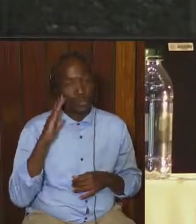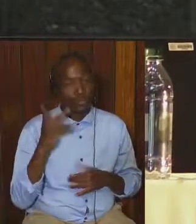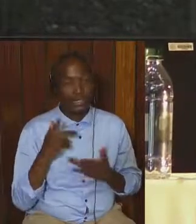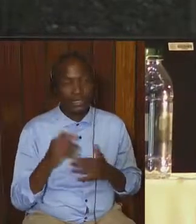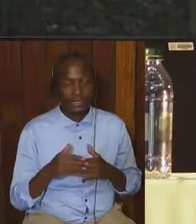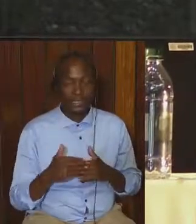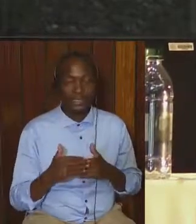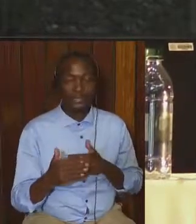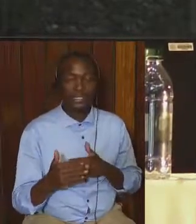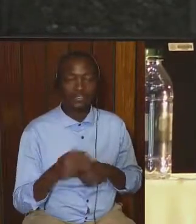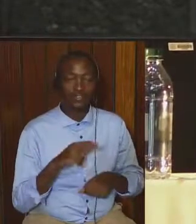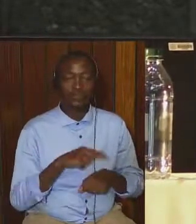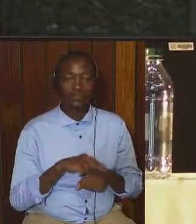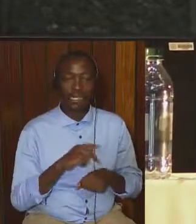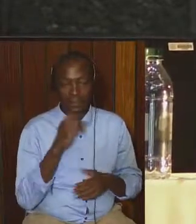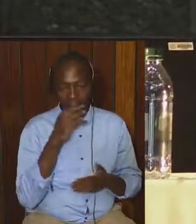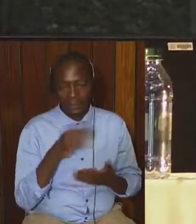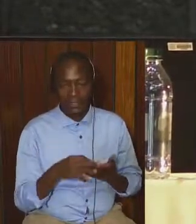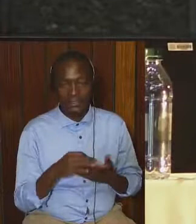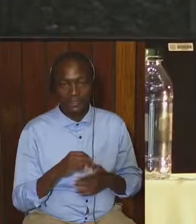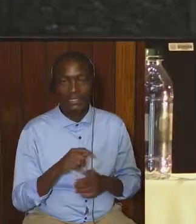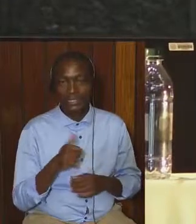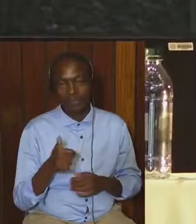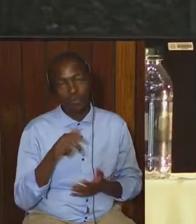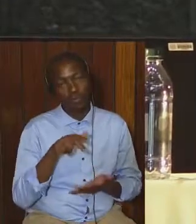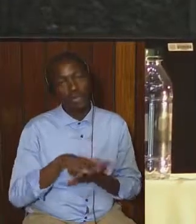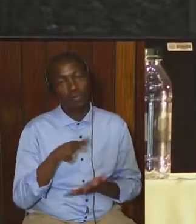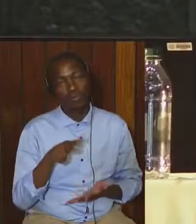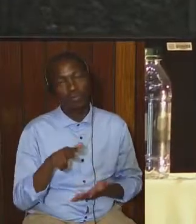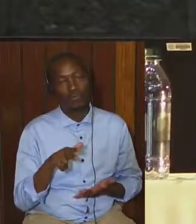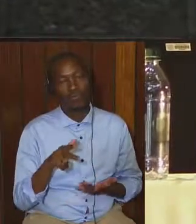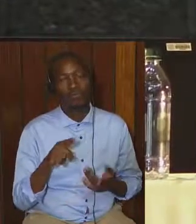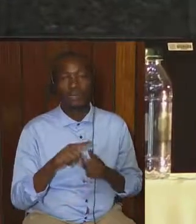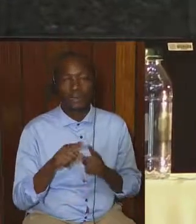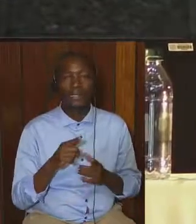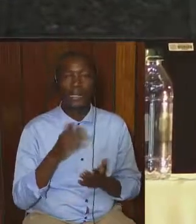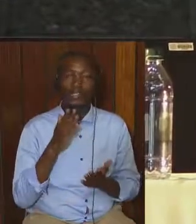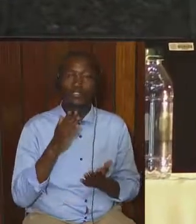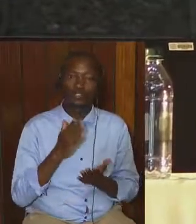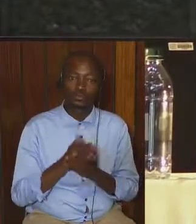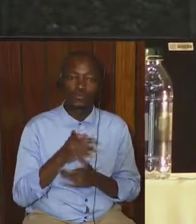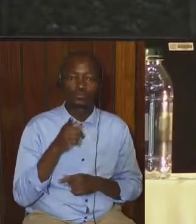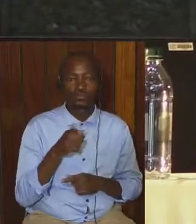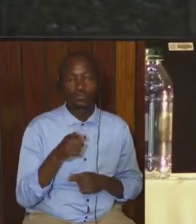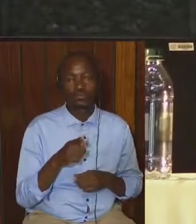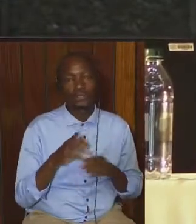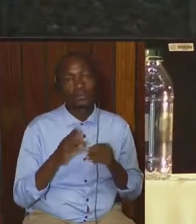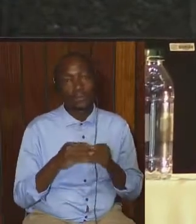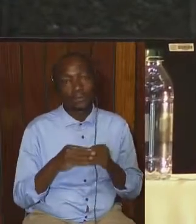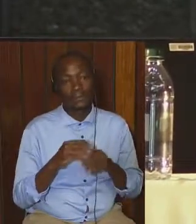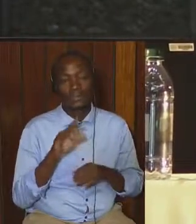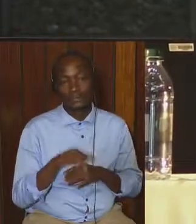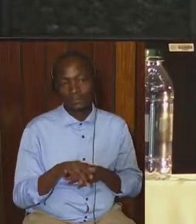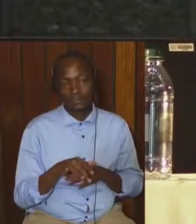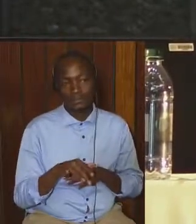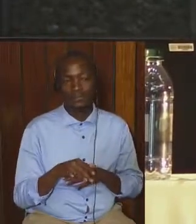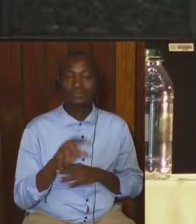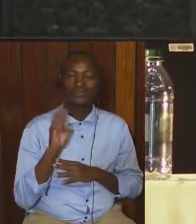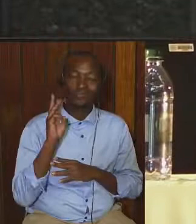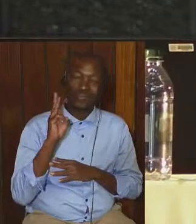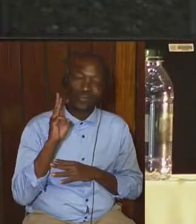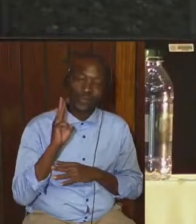application, therefore we will approve. So we are considering all the facts, but I can assure the members that we